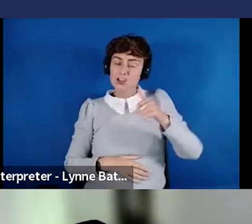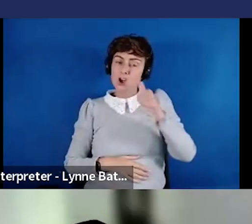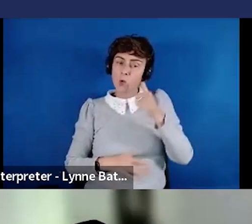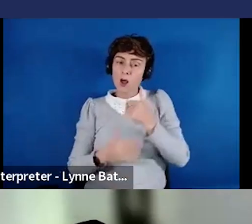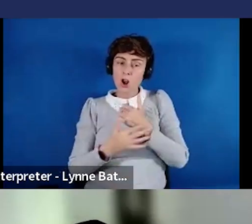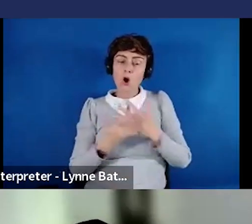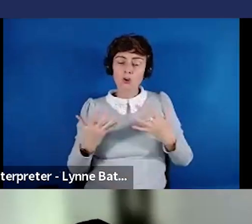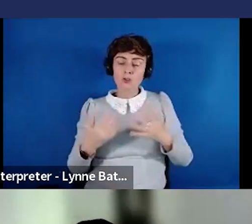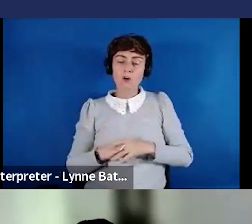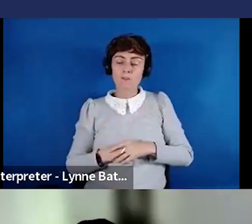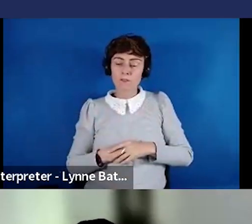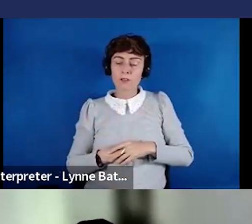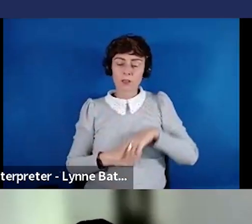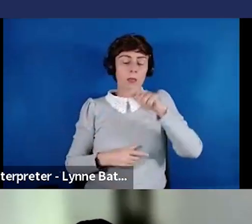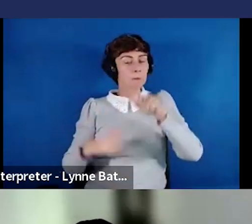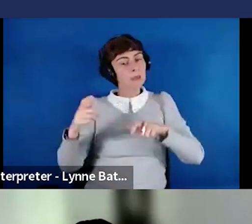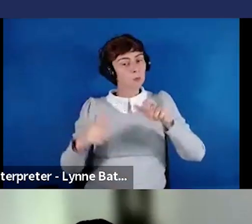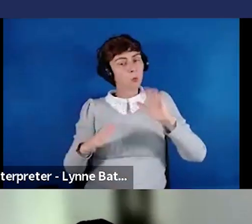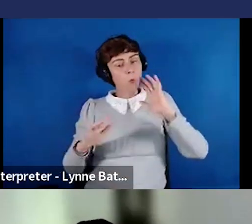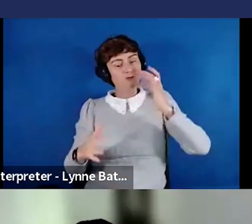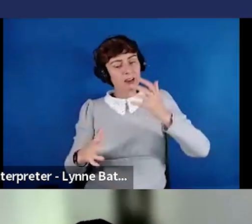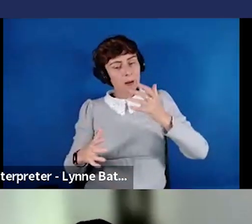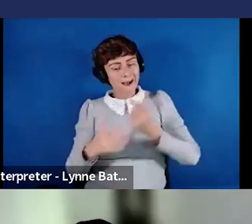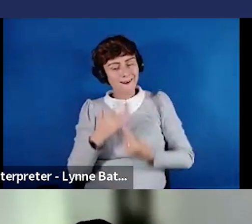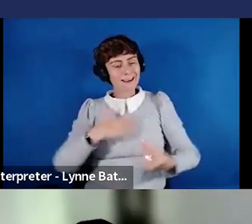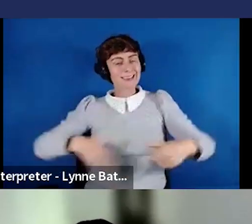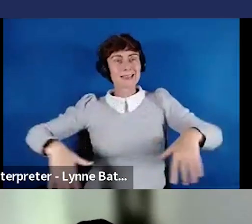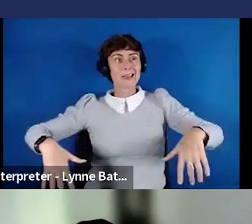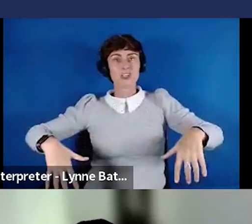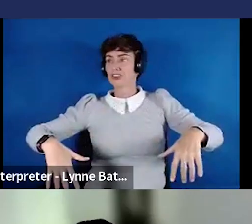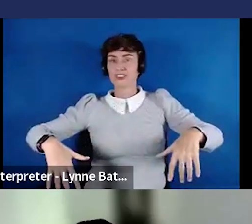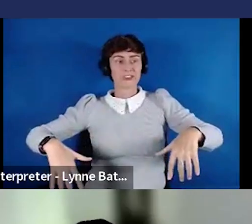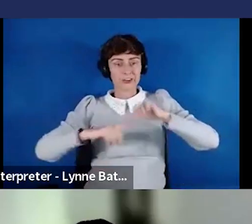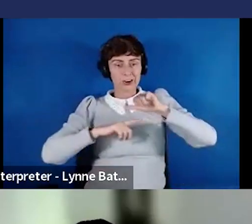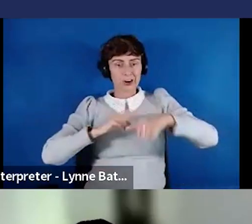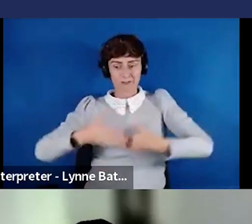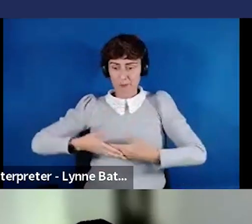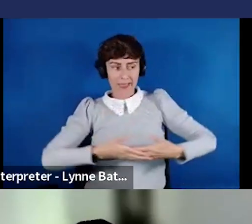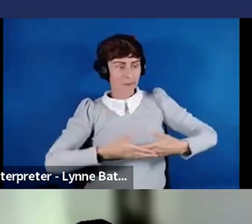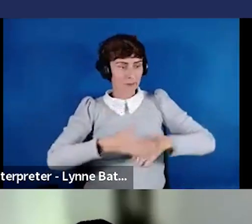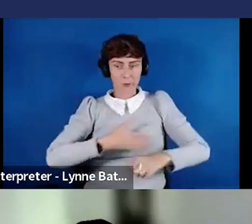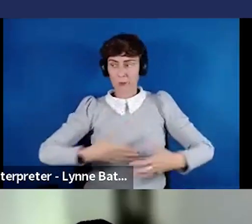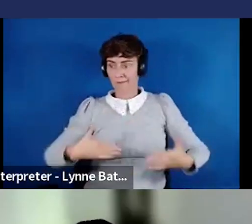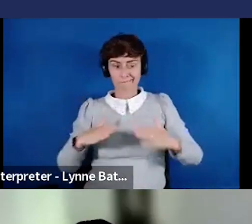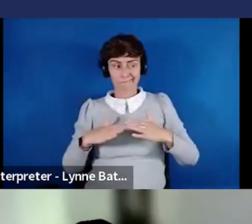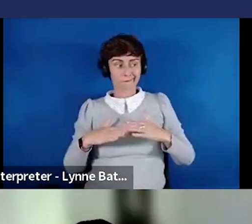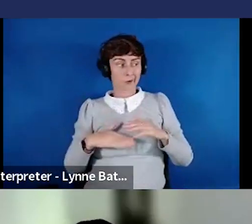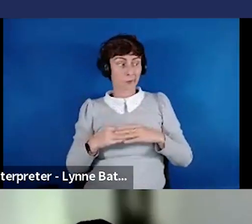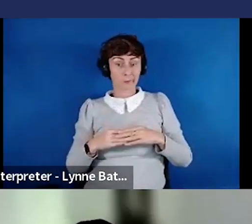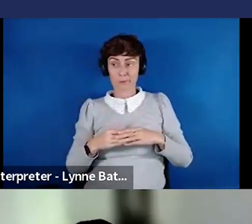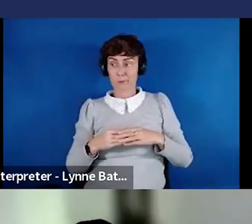of people can worry about, is that isolation after being at home with a new